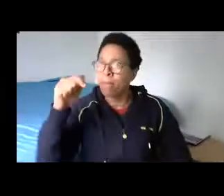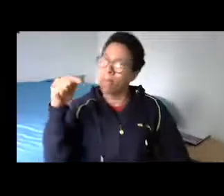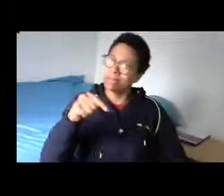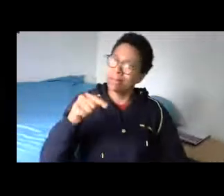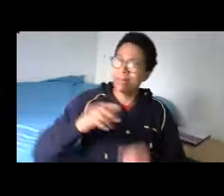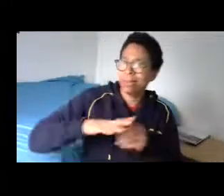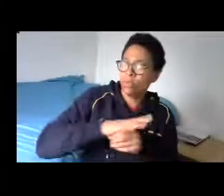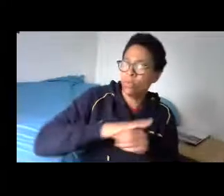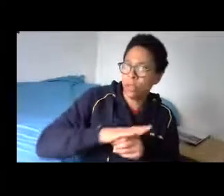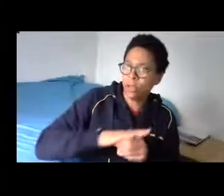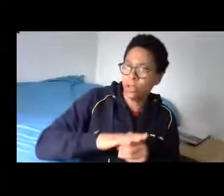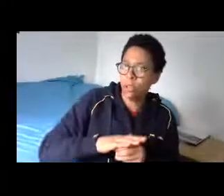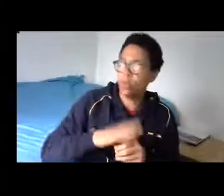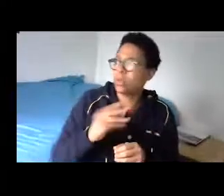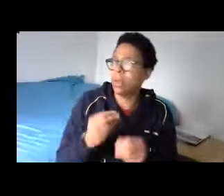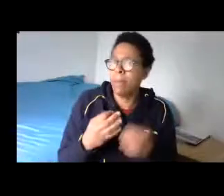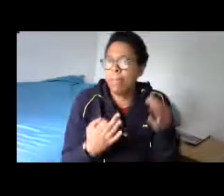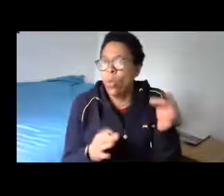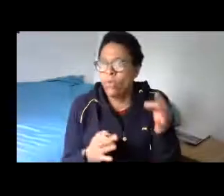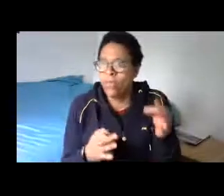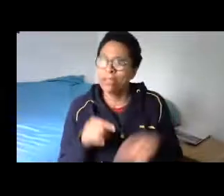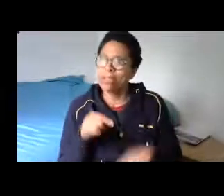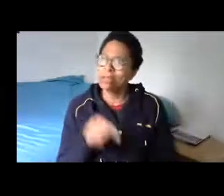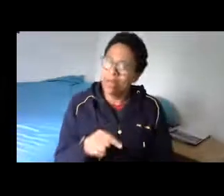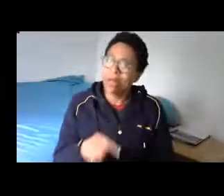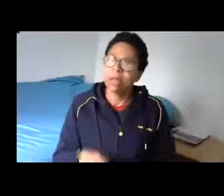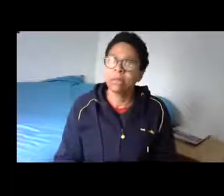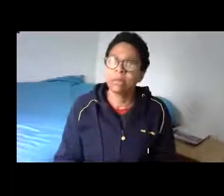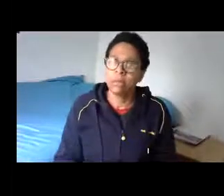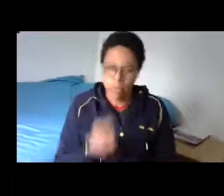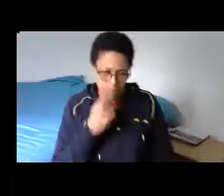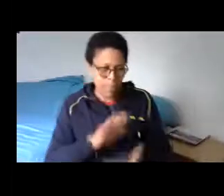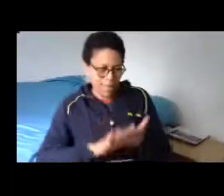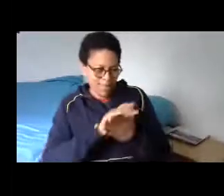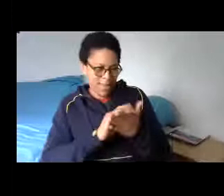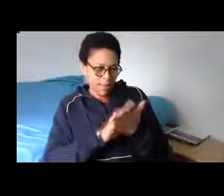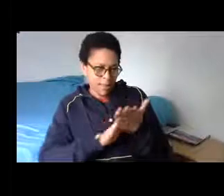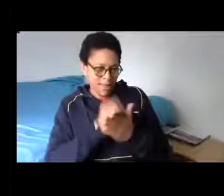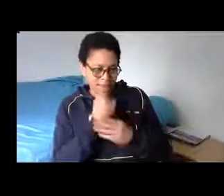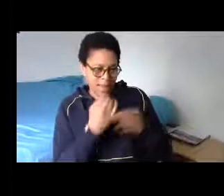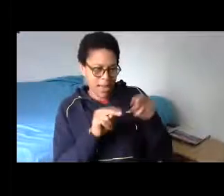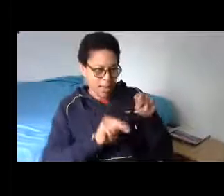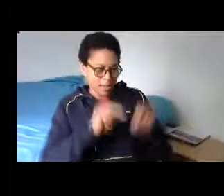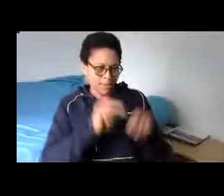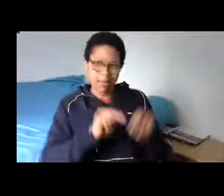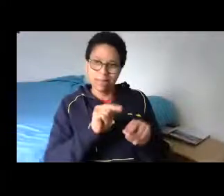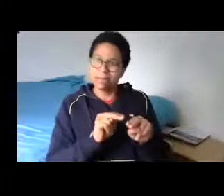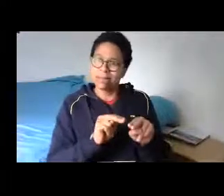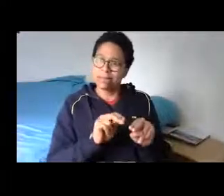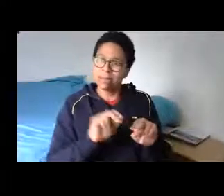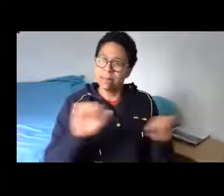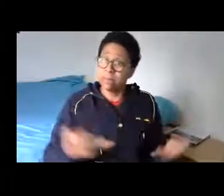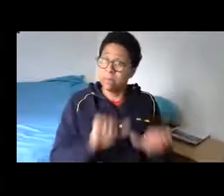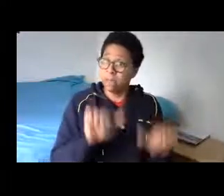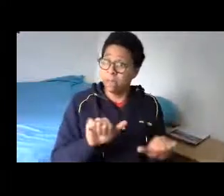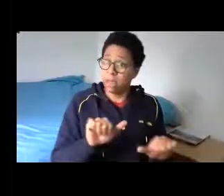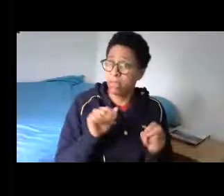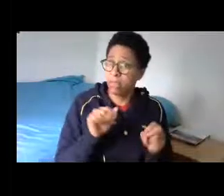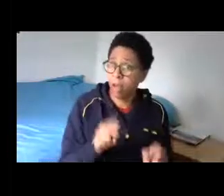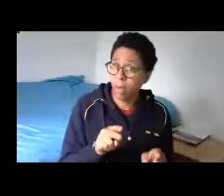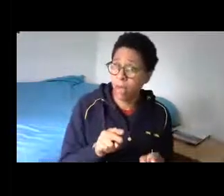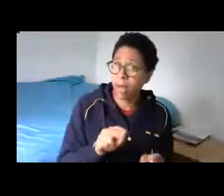skills or qualifications to assess the needs of those people. But you can always ask what kind